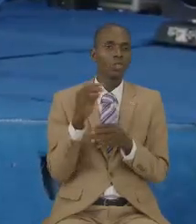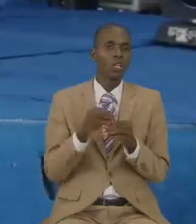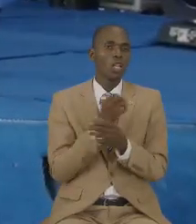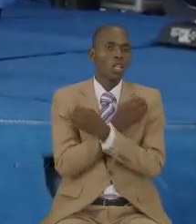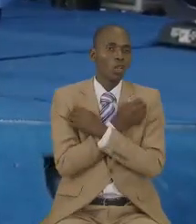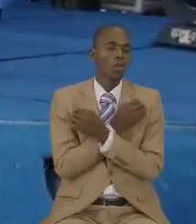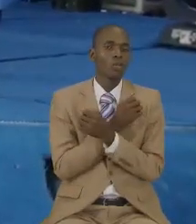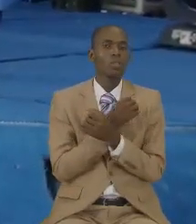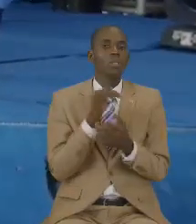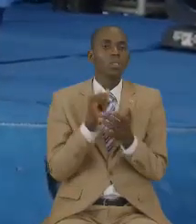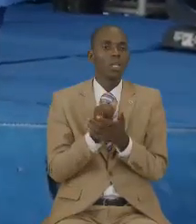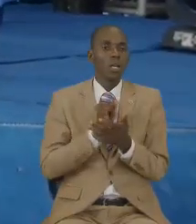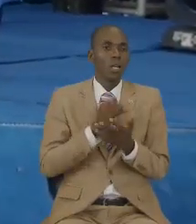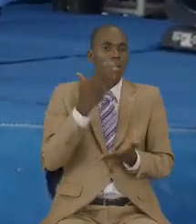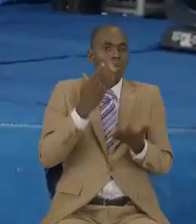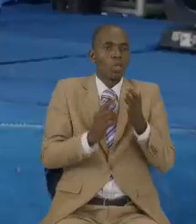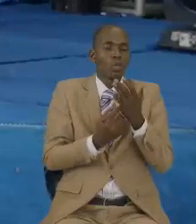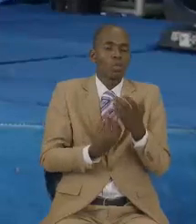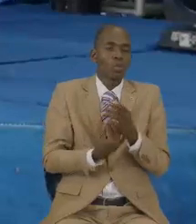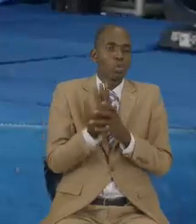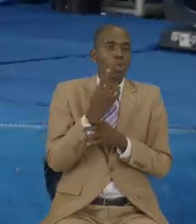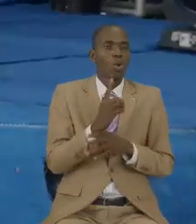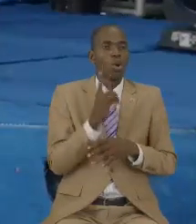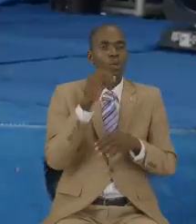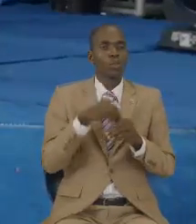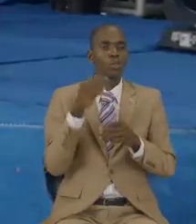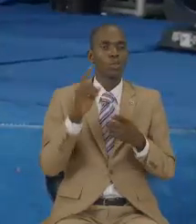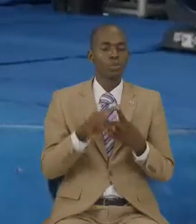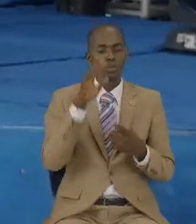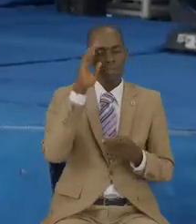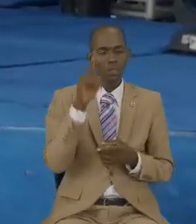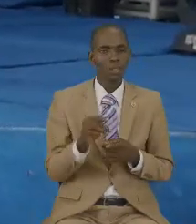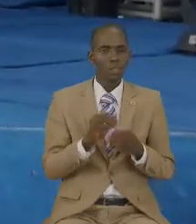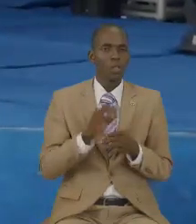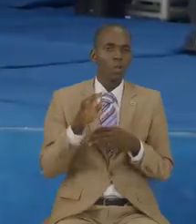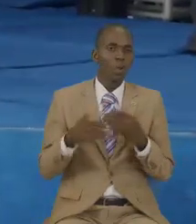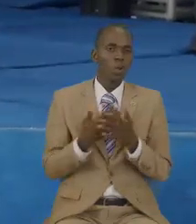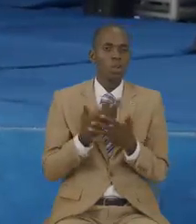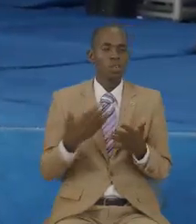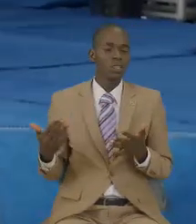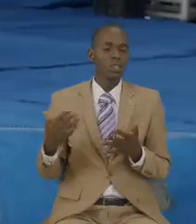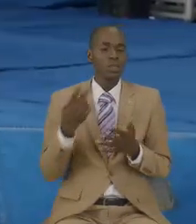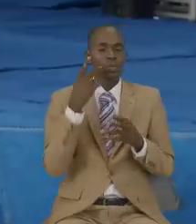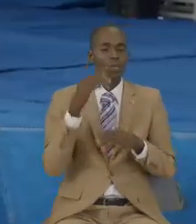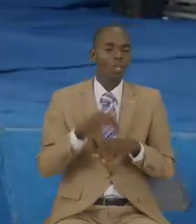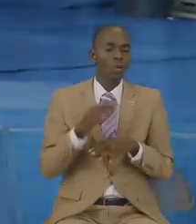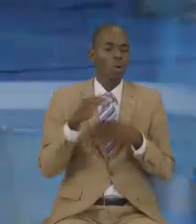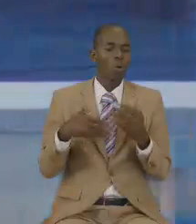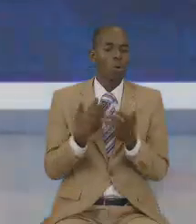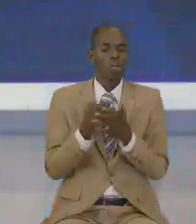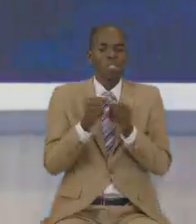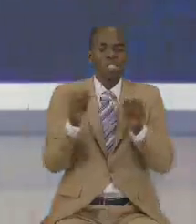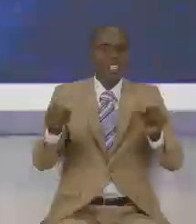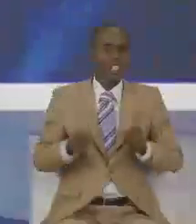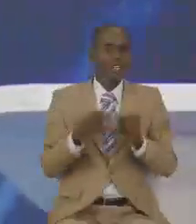grow up into him in all things. You look at all the areas of your life, I need